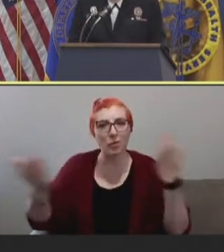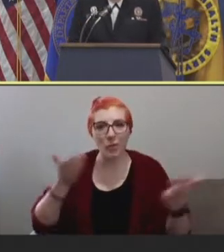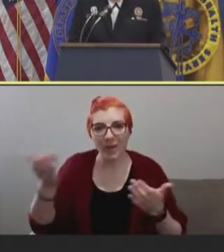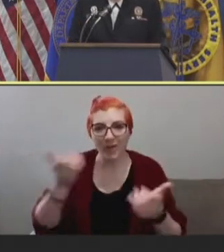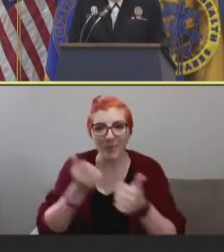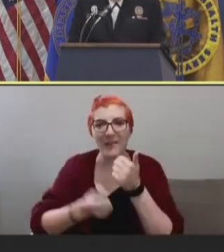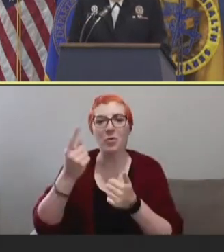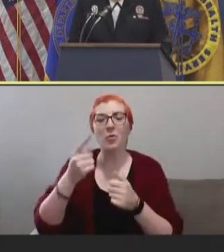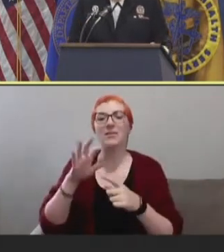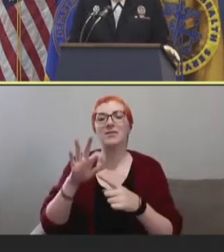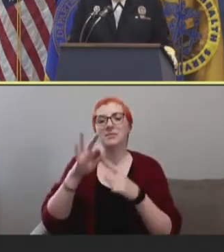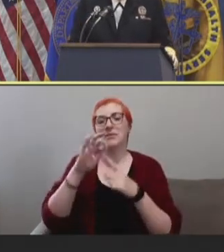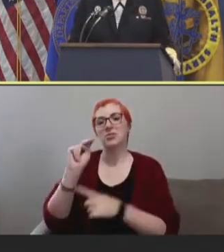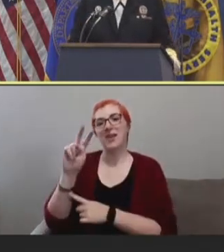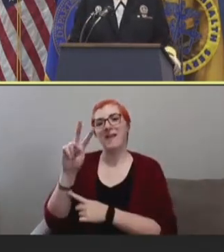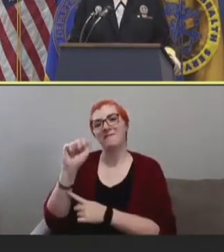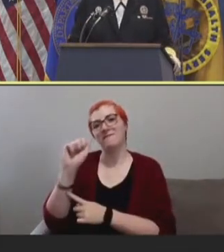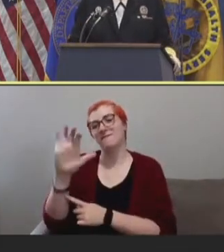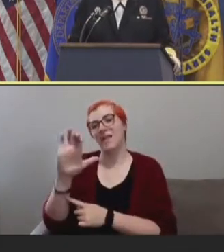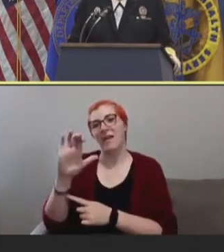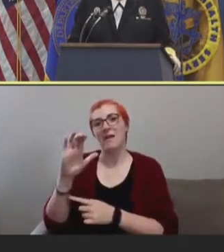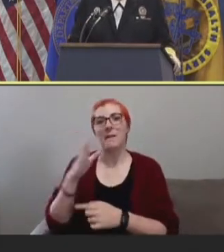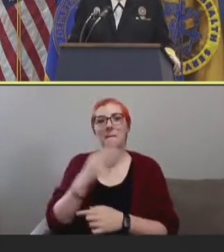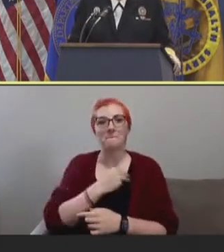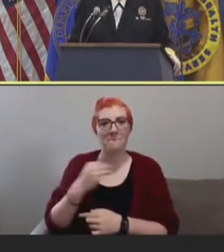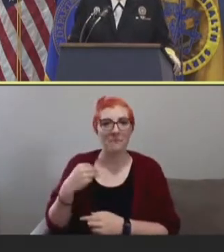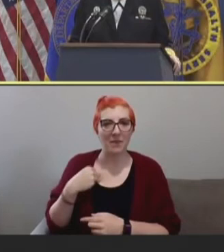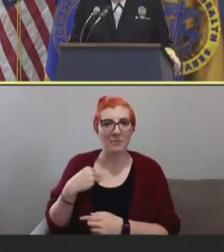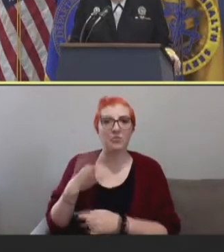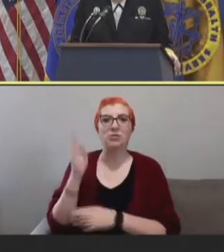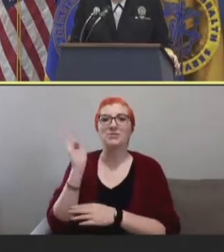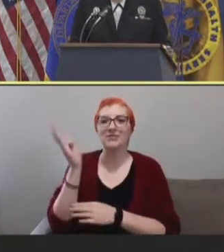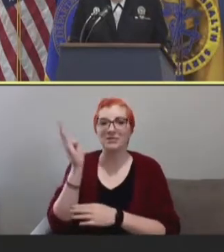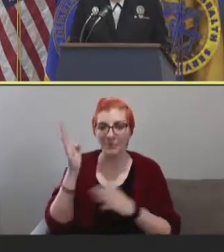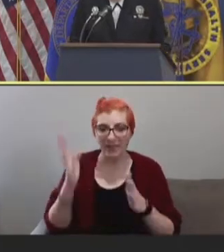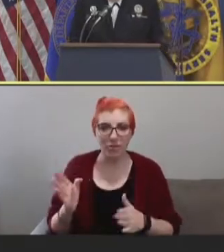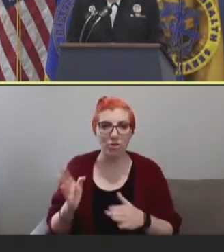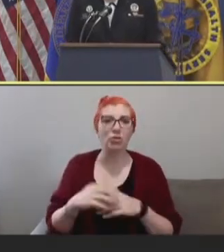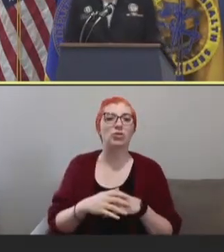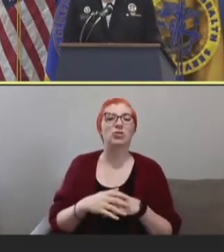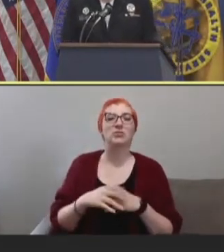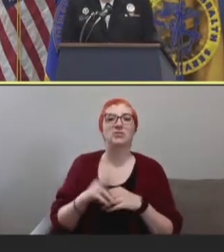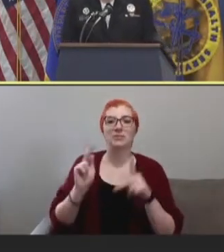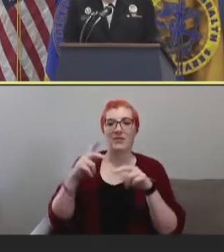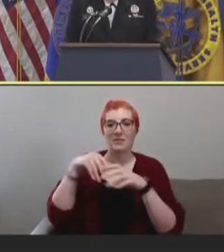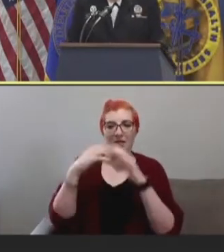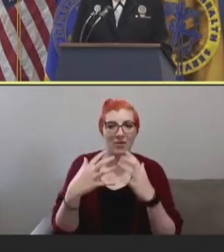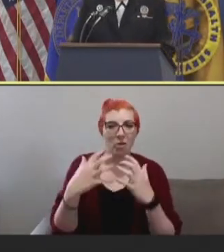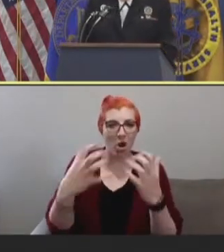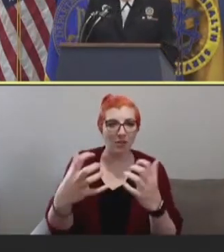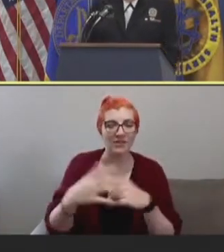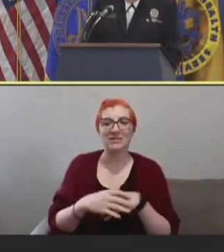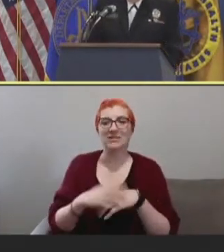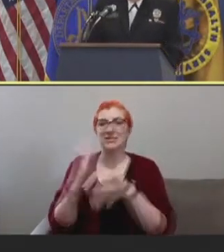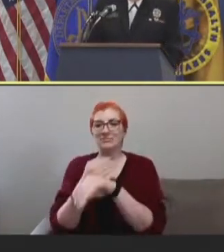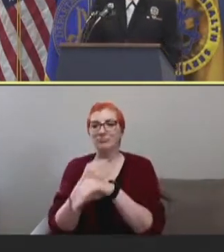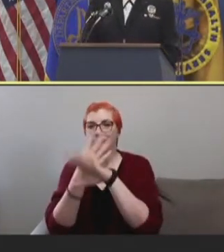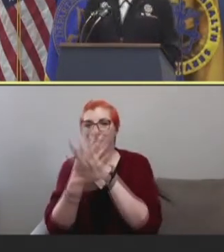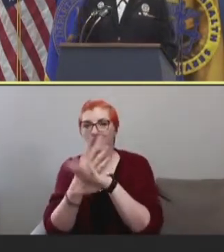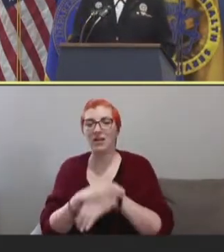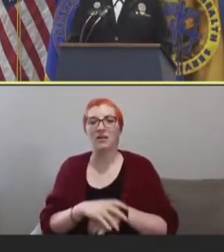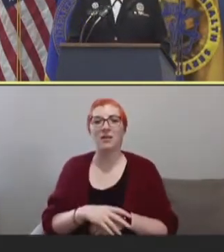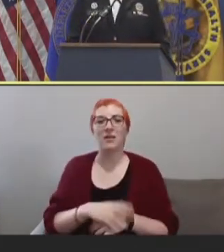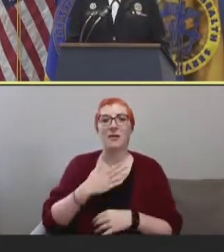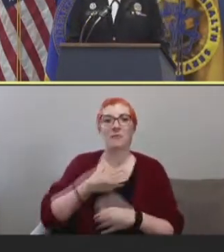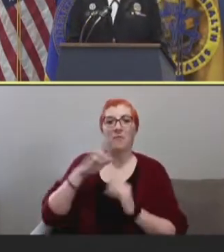NVAC members, our speakers, those in the audience, and those watching online. In my role as the Assistant Secretary for